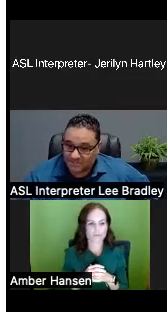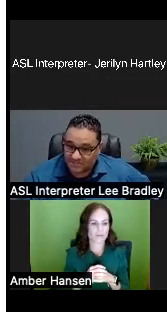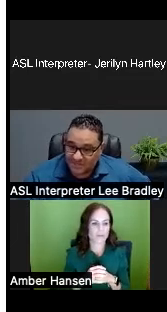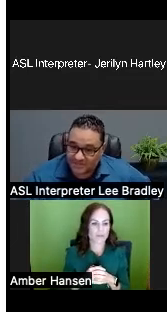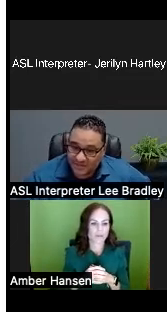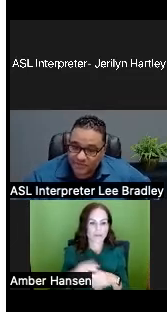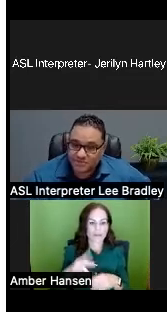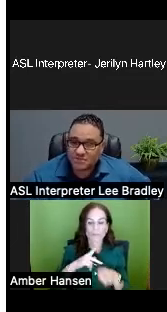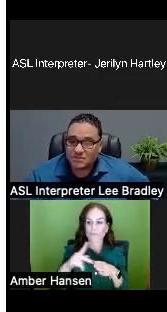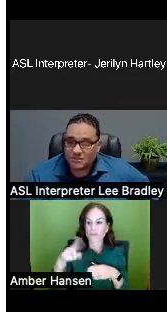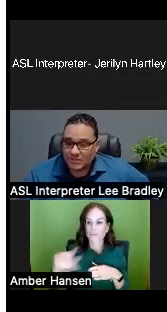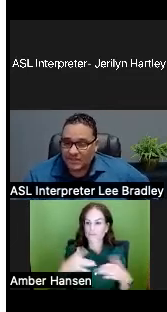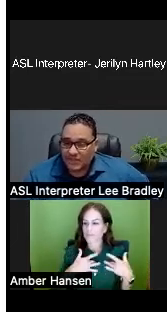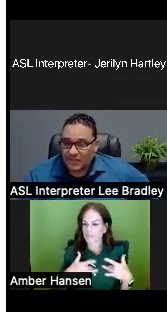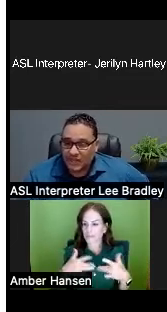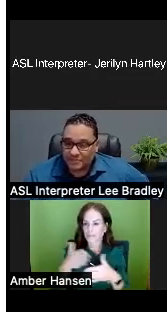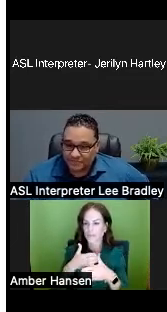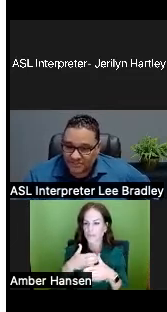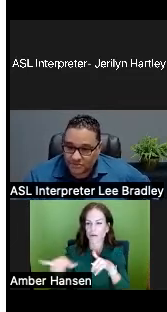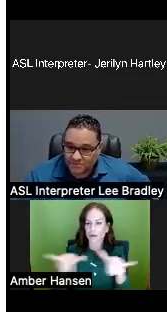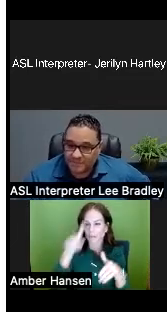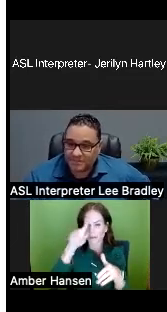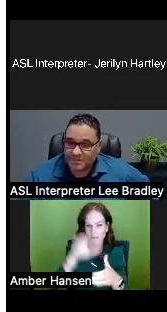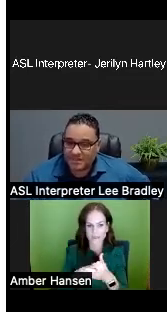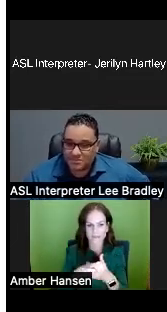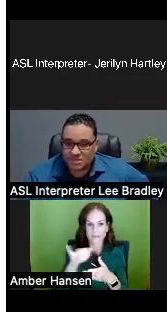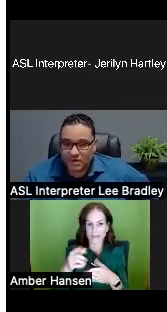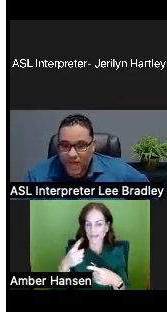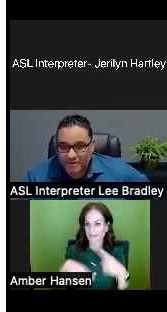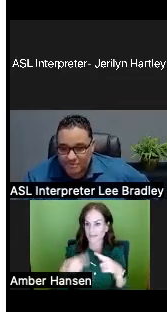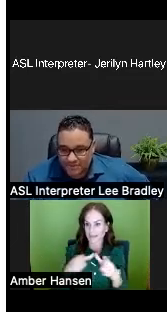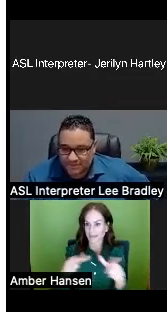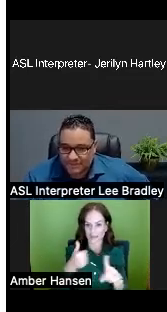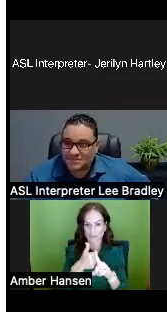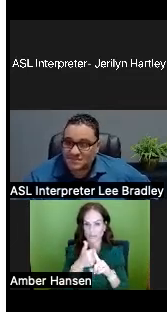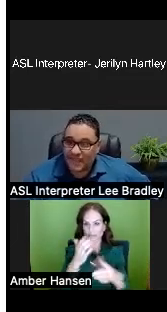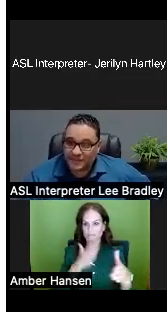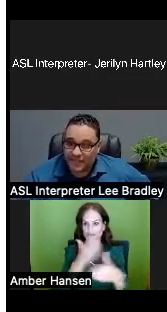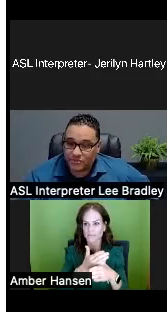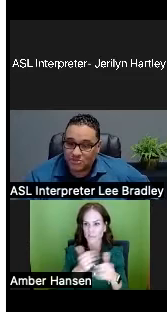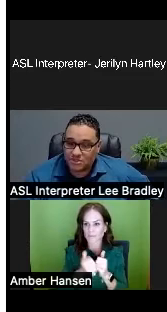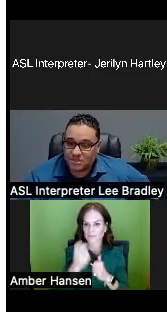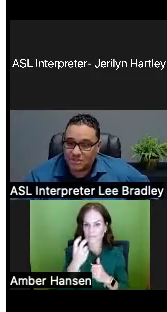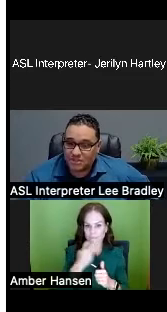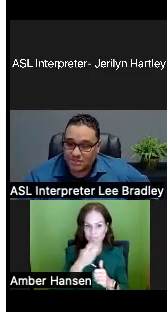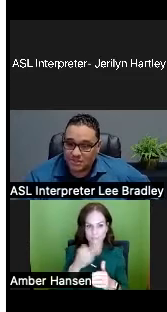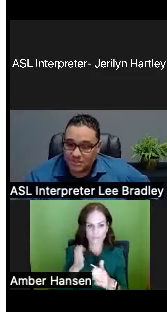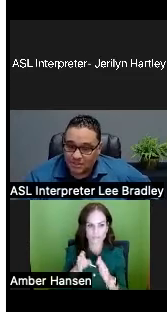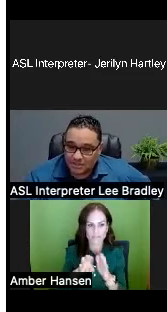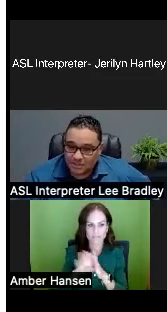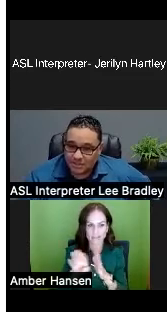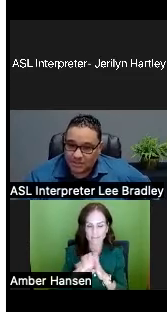more success than others. Professionals typically share a common belief that sign language